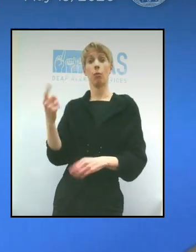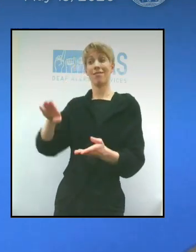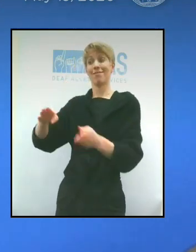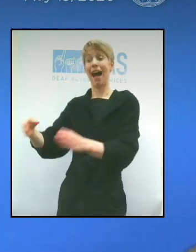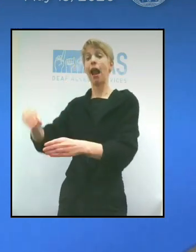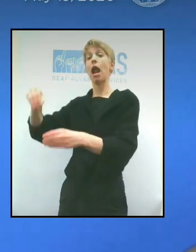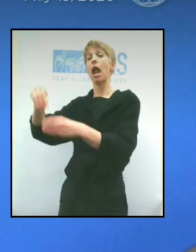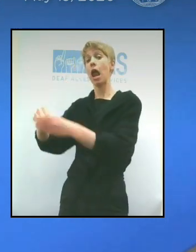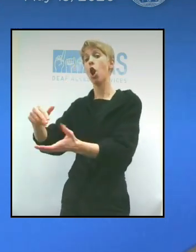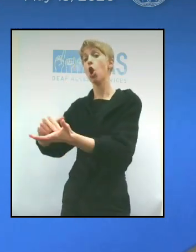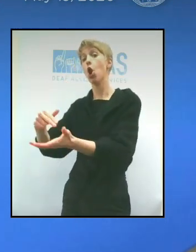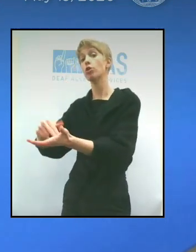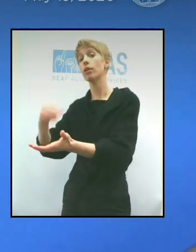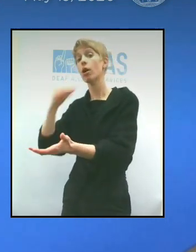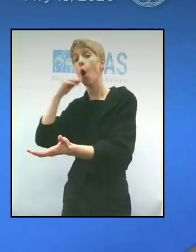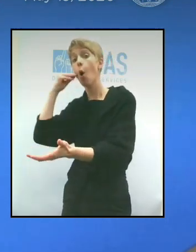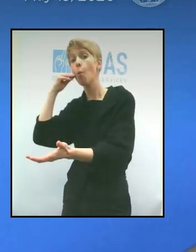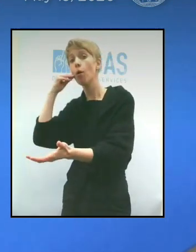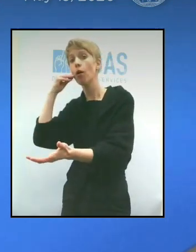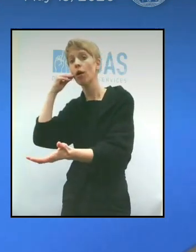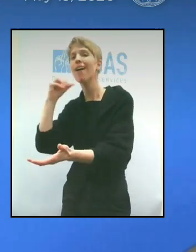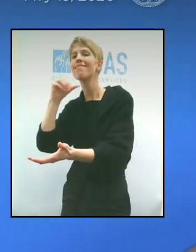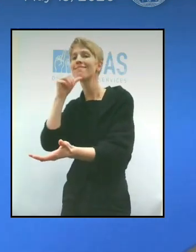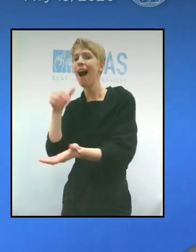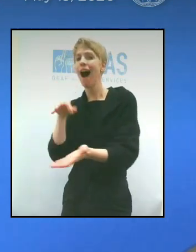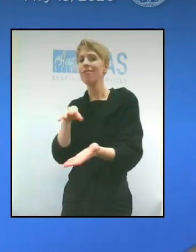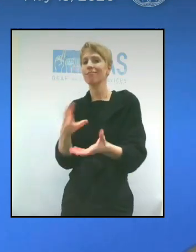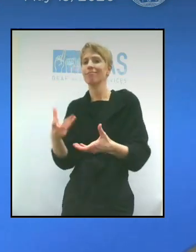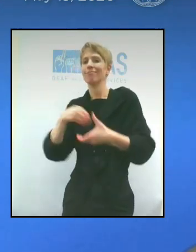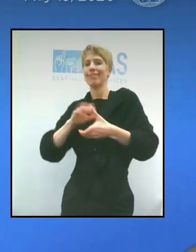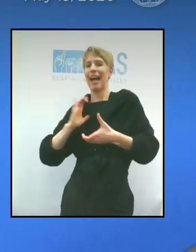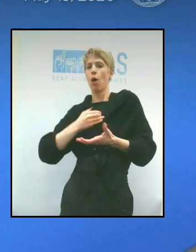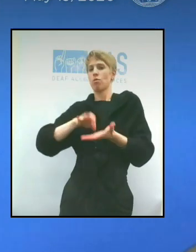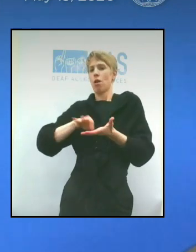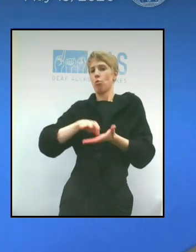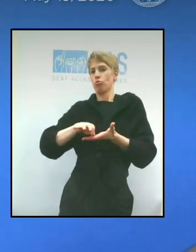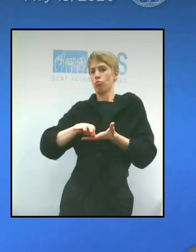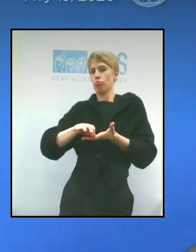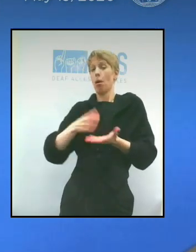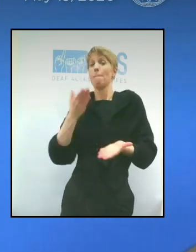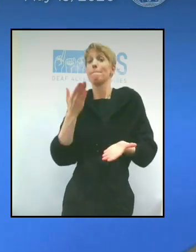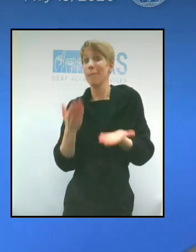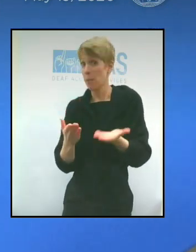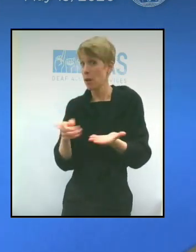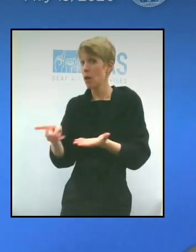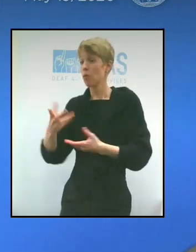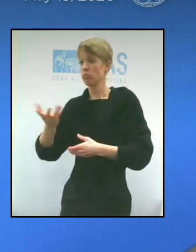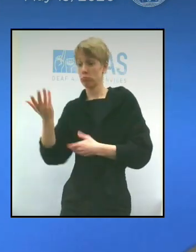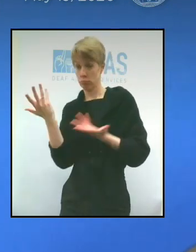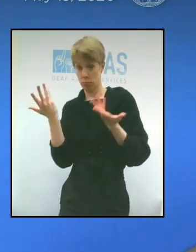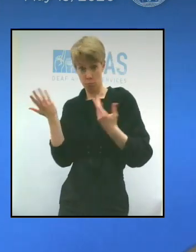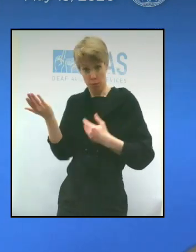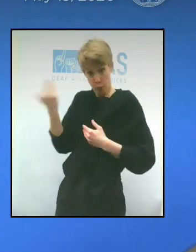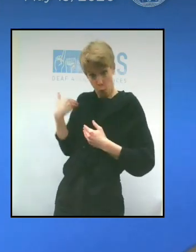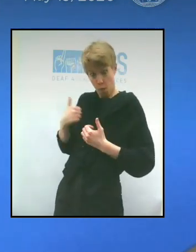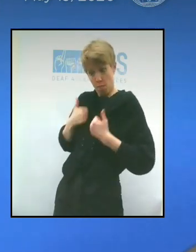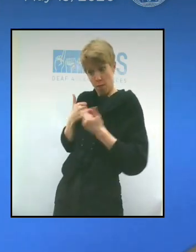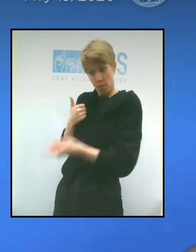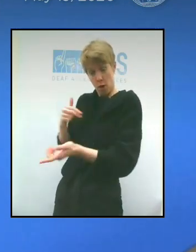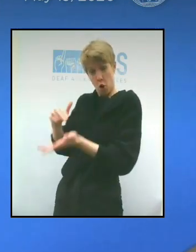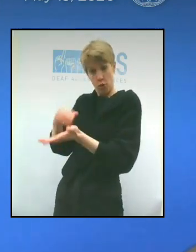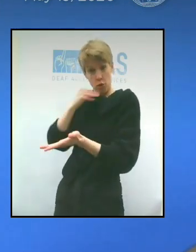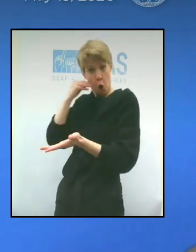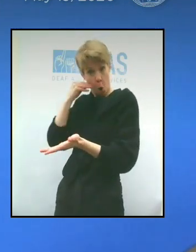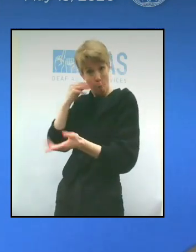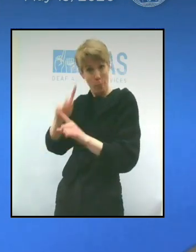counted against us individuals who deceased in hospitals. They may have come from a nursing home. So nursing home deaths themselves are not the driving factor.